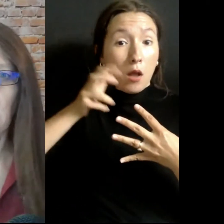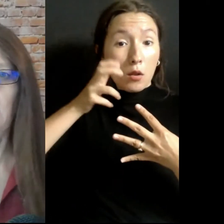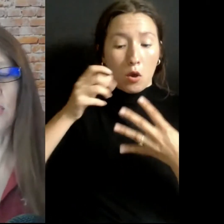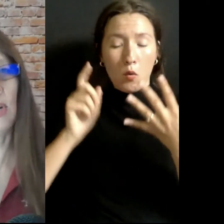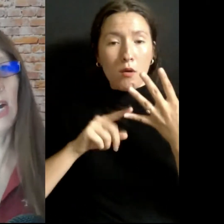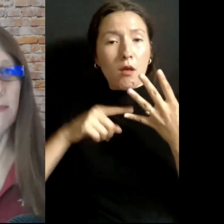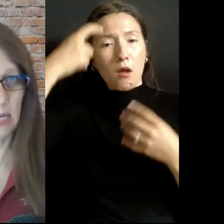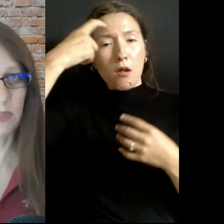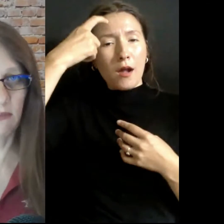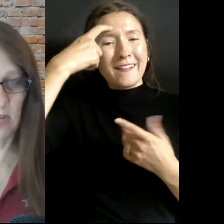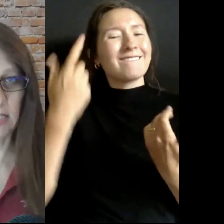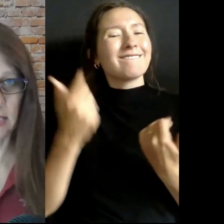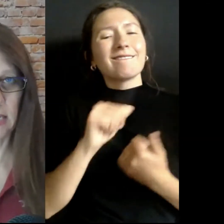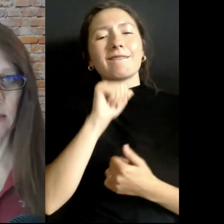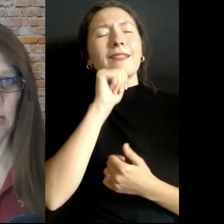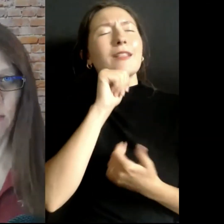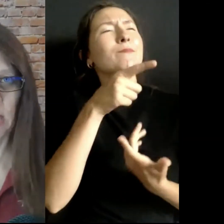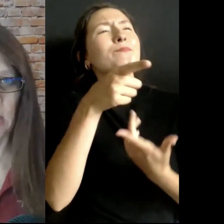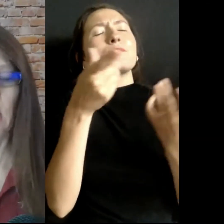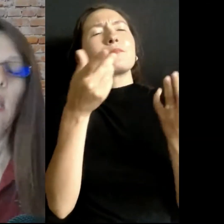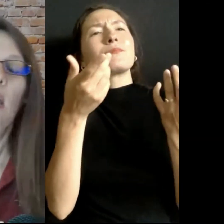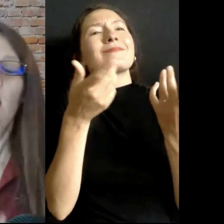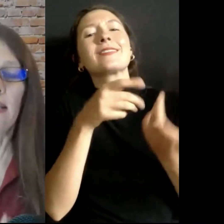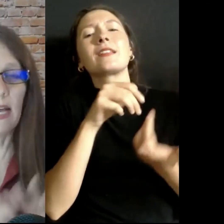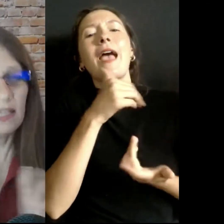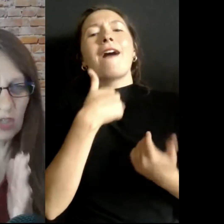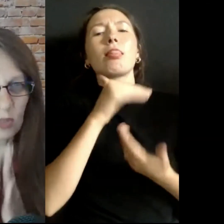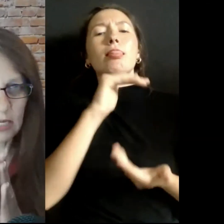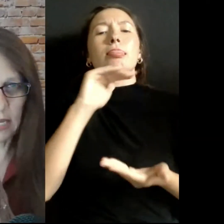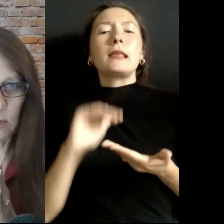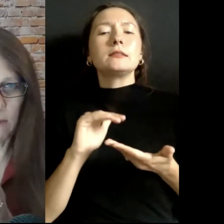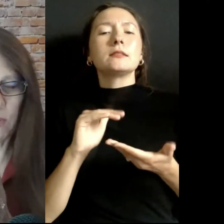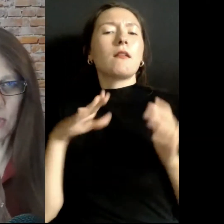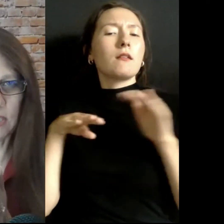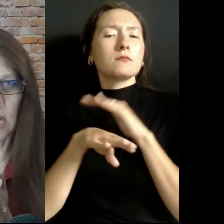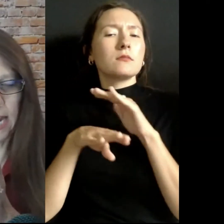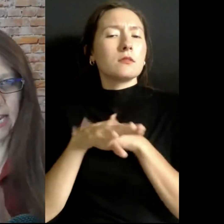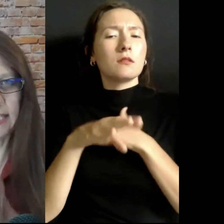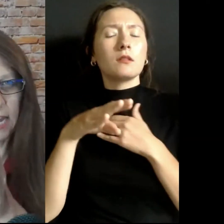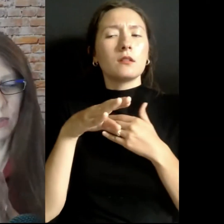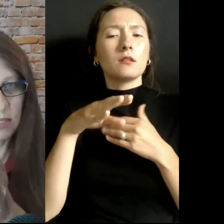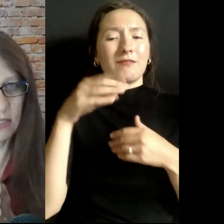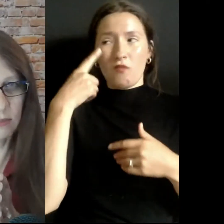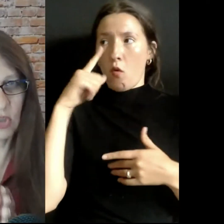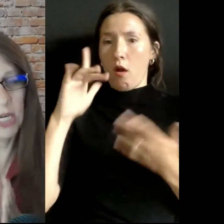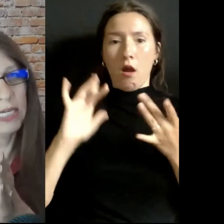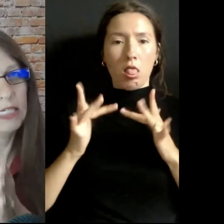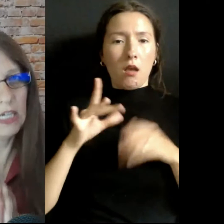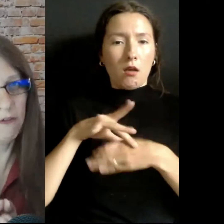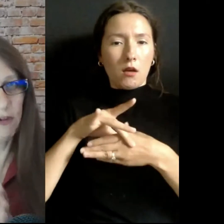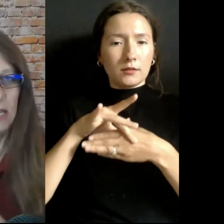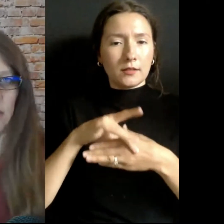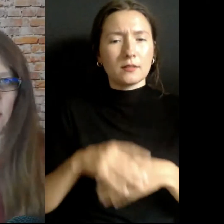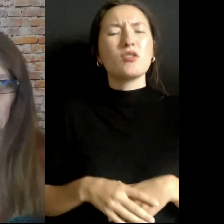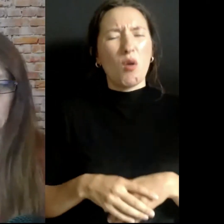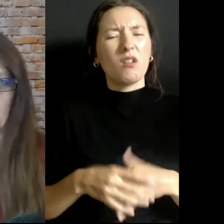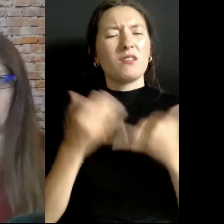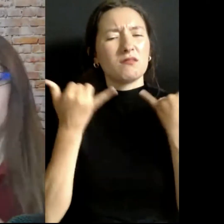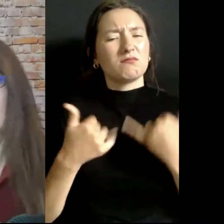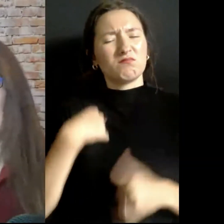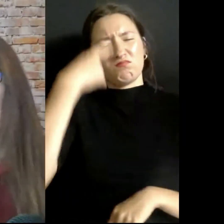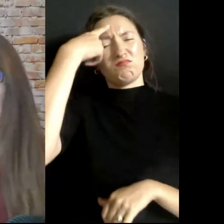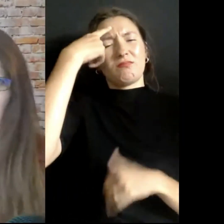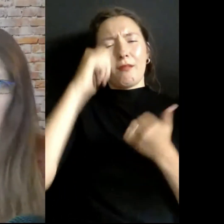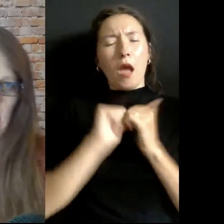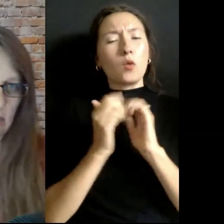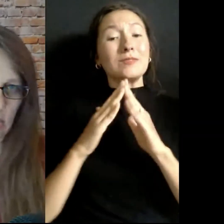versus other types of content, in my opinion. And that's really, again, what I'm focusing on is how is systems training different than other content. So